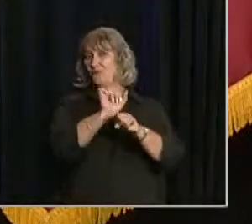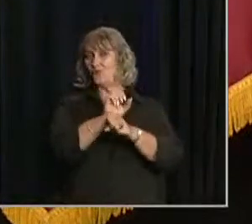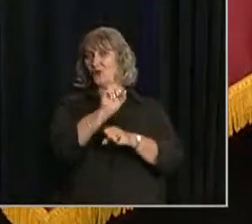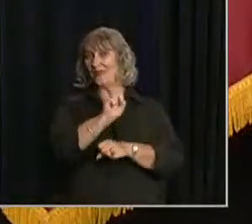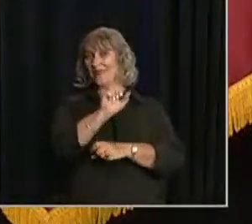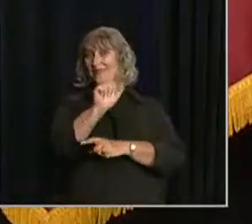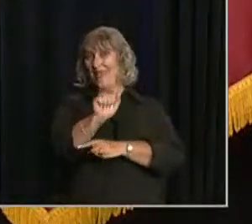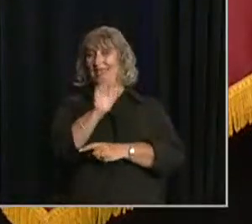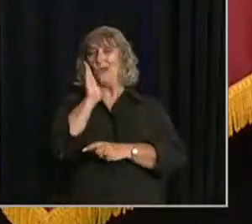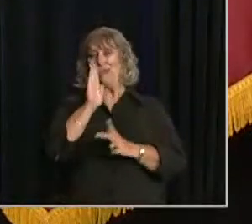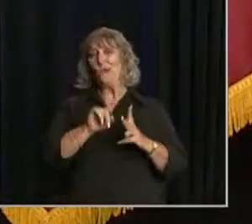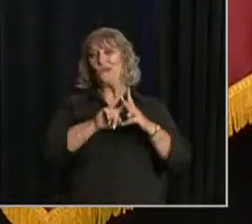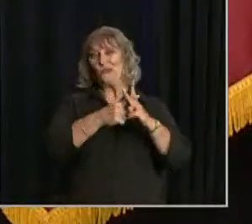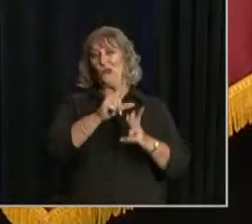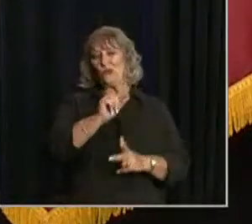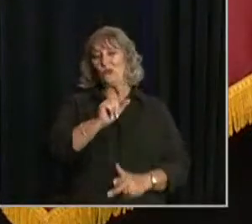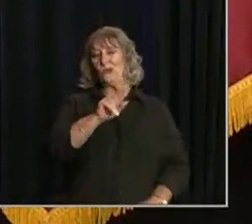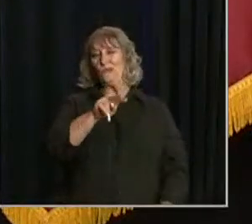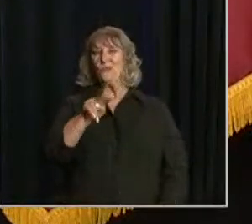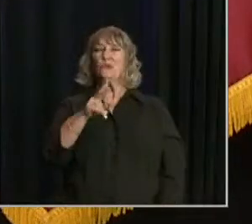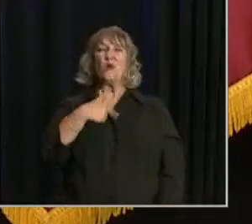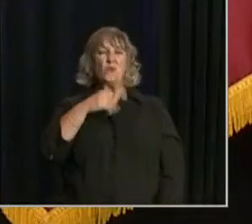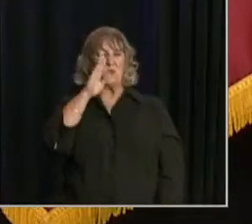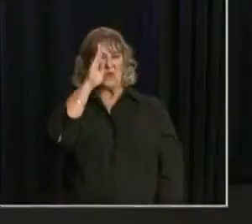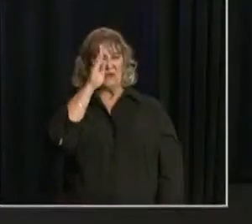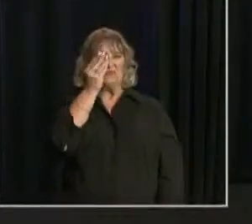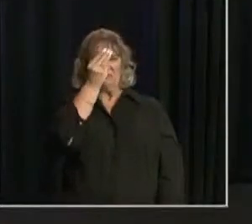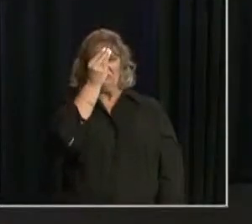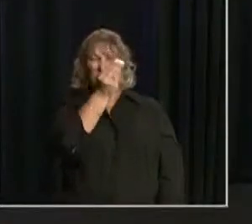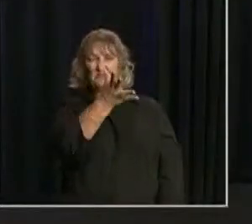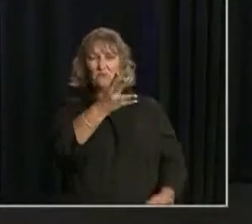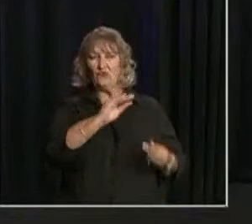into 2022, so we can get you those updated numbers, Joey.